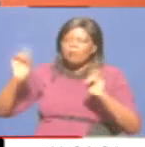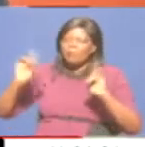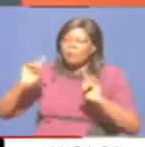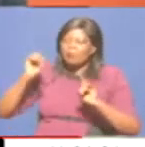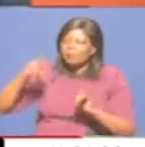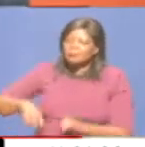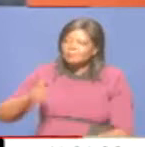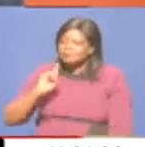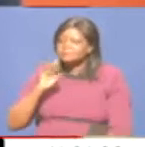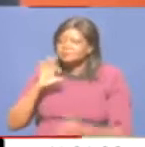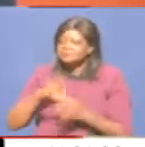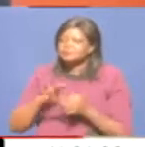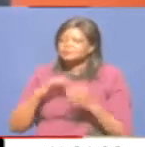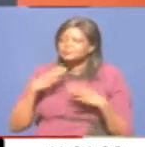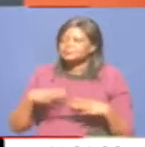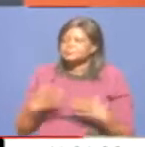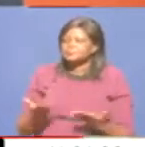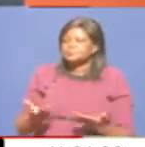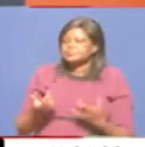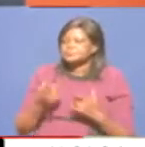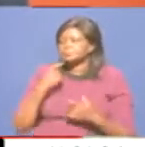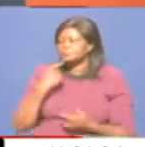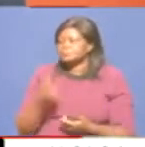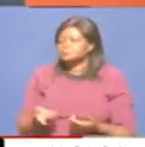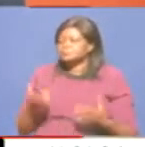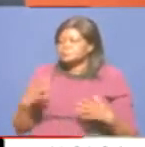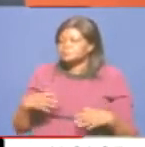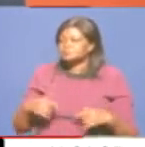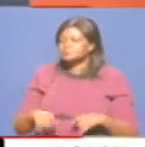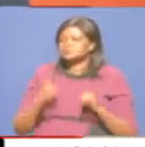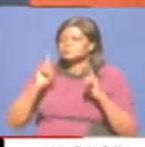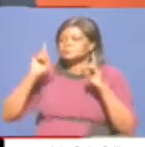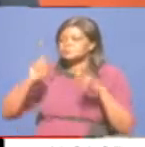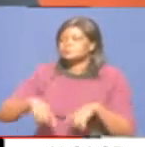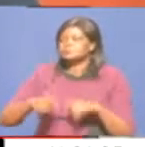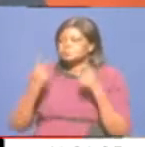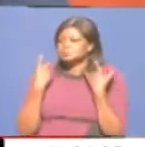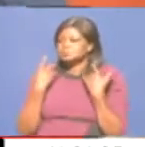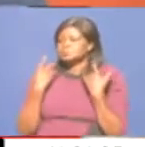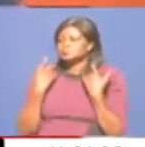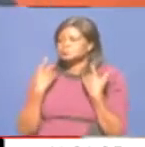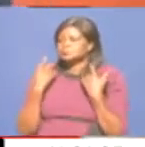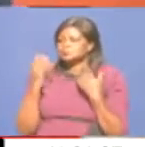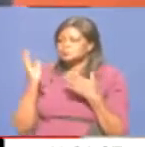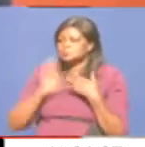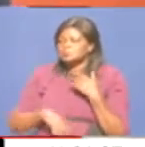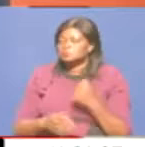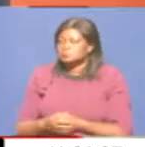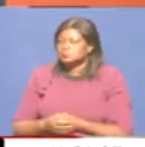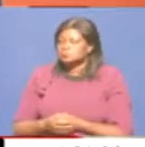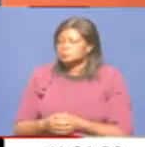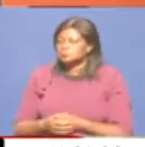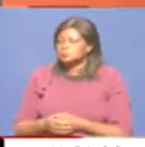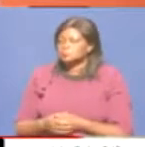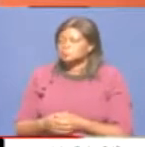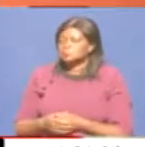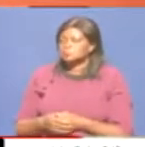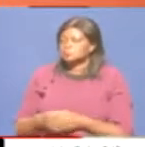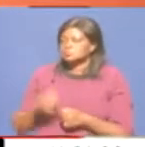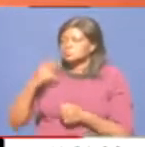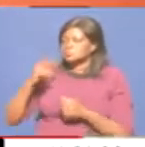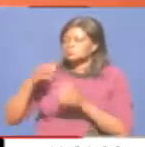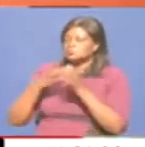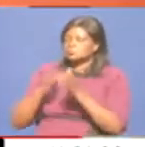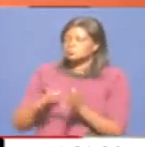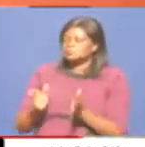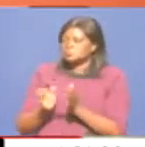It belongs to the people. Mm-hmm. And therefore, the people themselves should be able to understand, instead of looking at these leaders as small gods, mm-hmm.